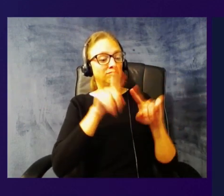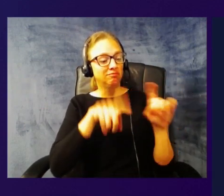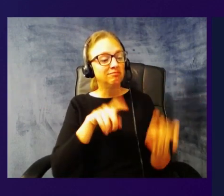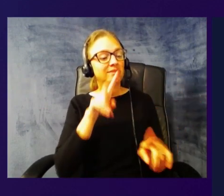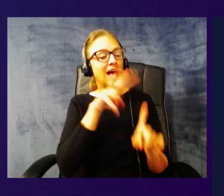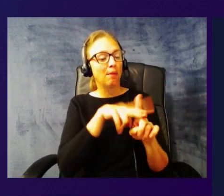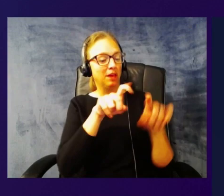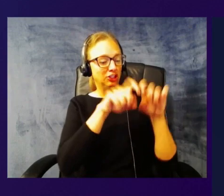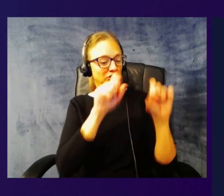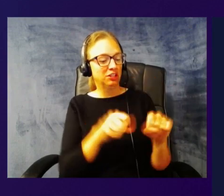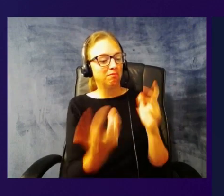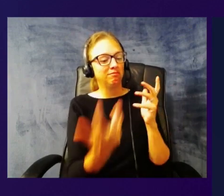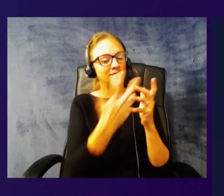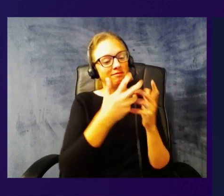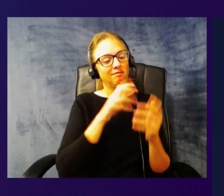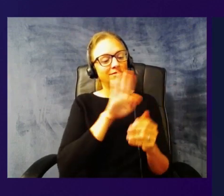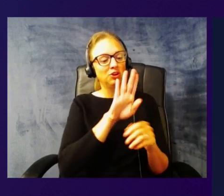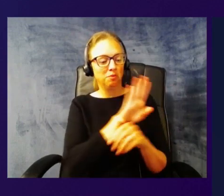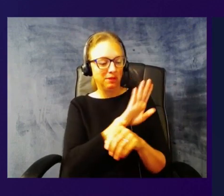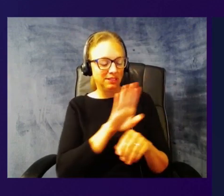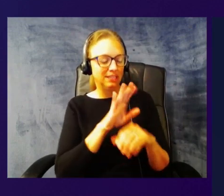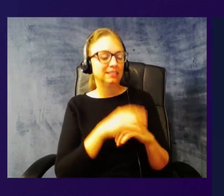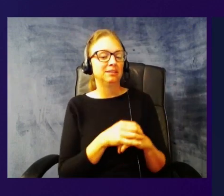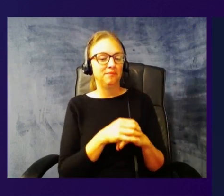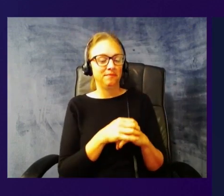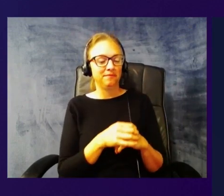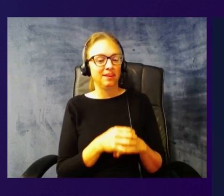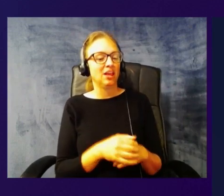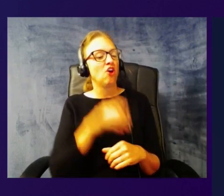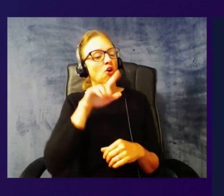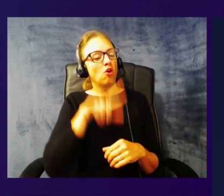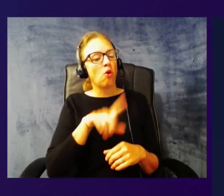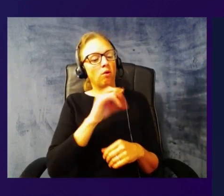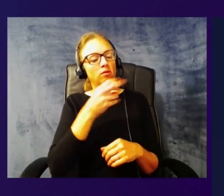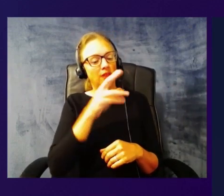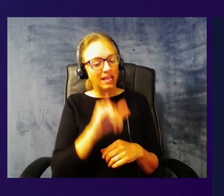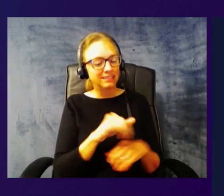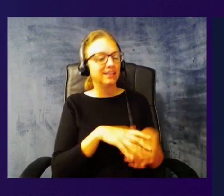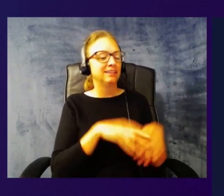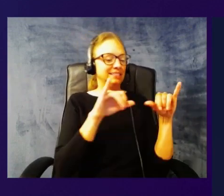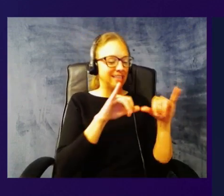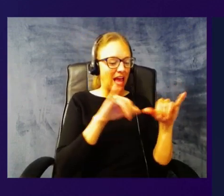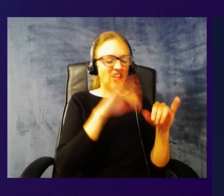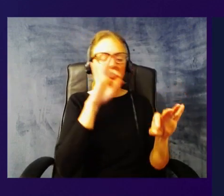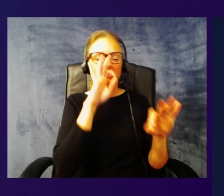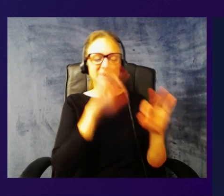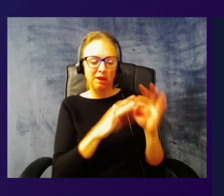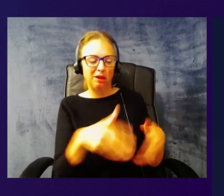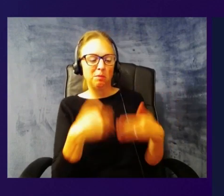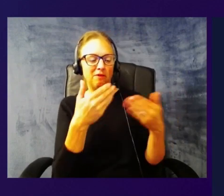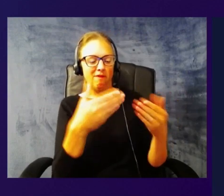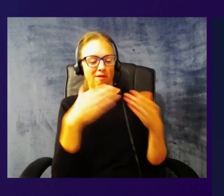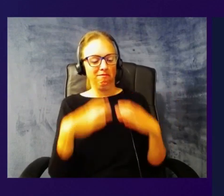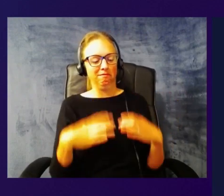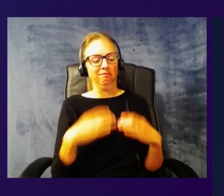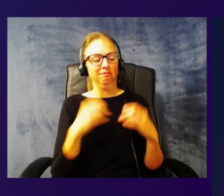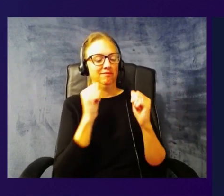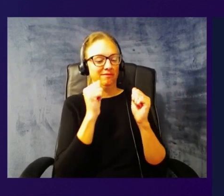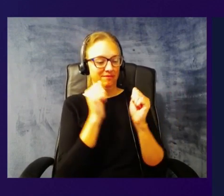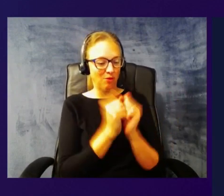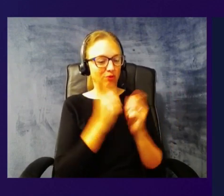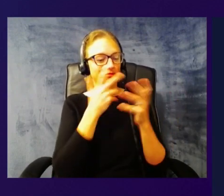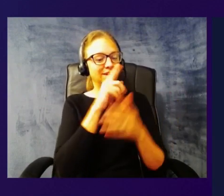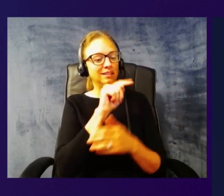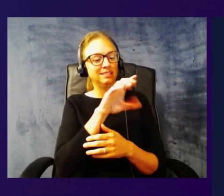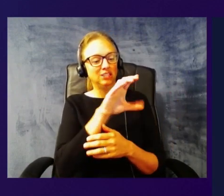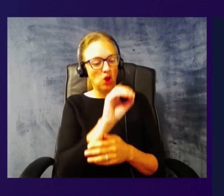business, through providing throughput, low latency, scale, and simplicity to provide customers with a compelling TCO